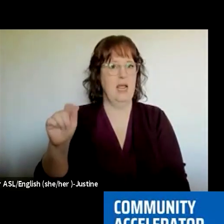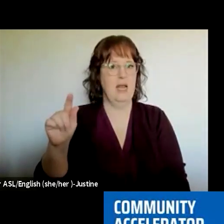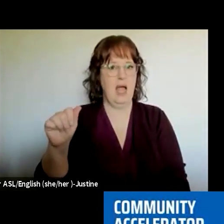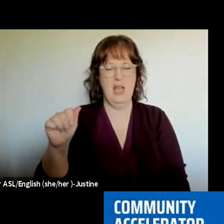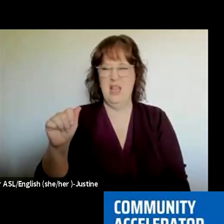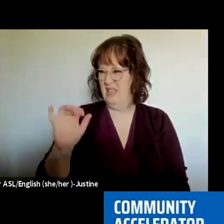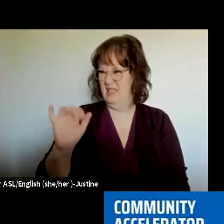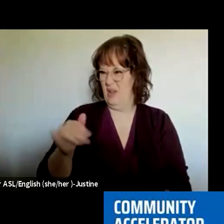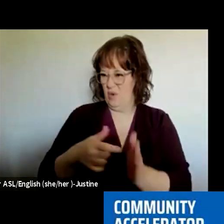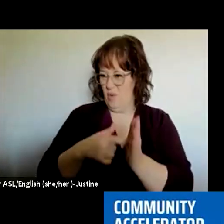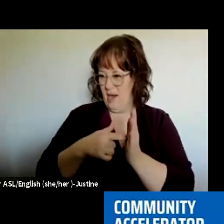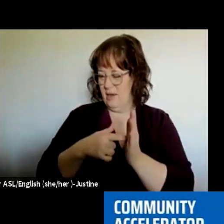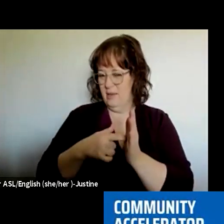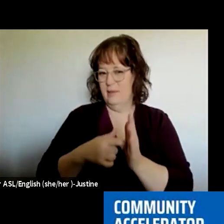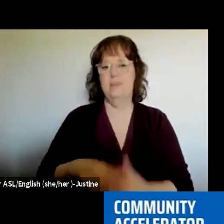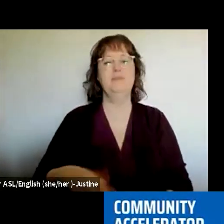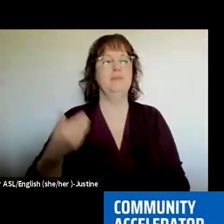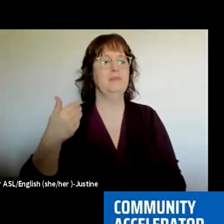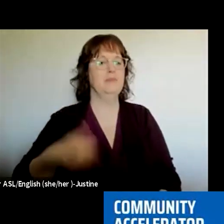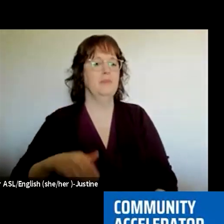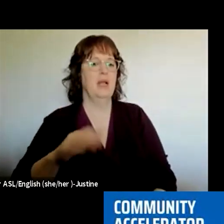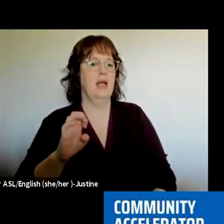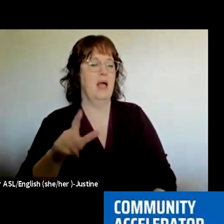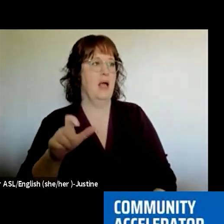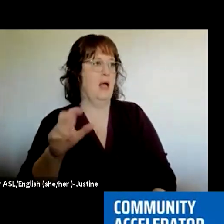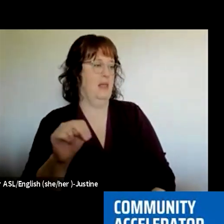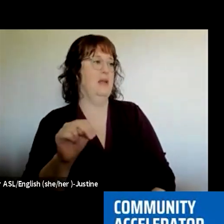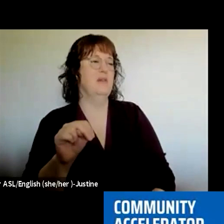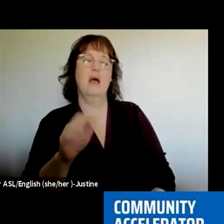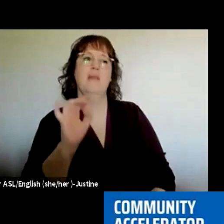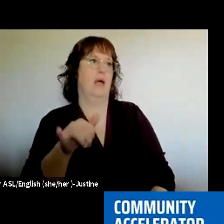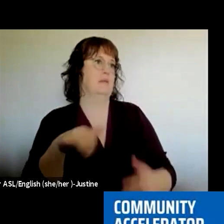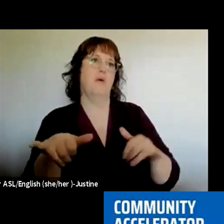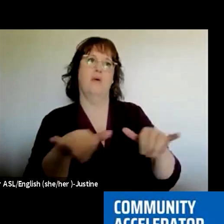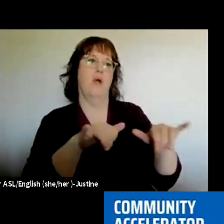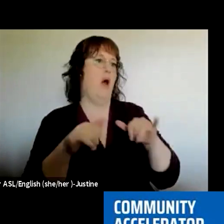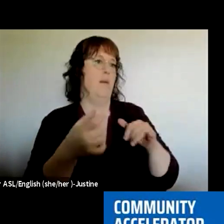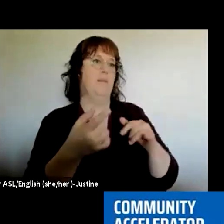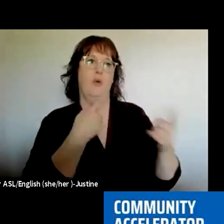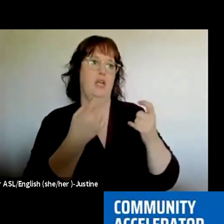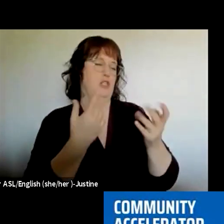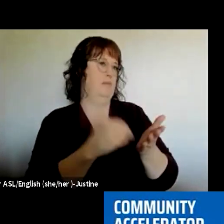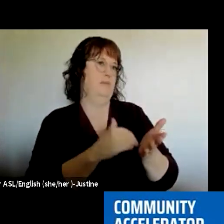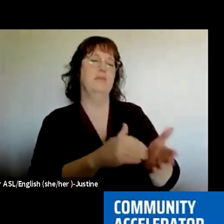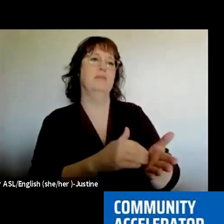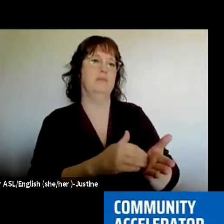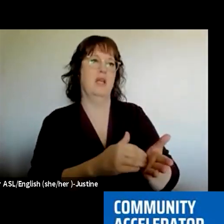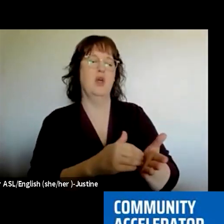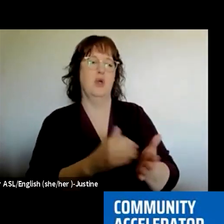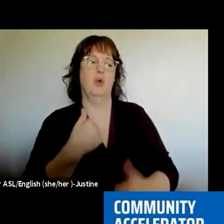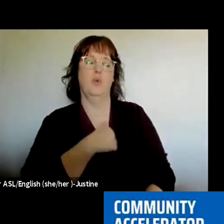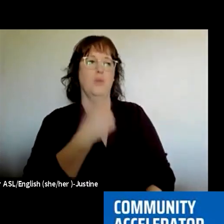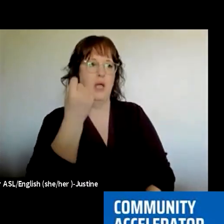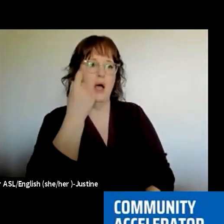Yeah, this is another common question, and we completely understand that demographic information is sensitive, and the safety